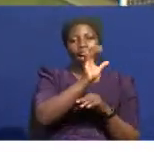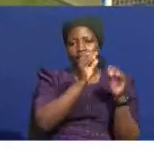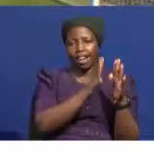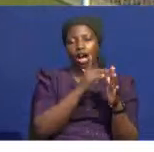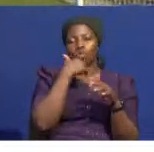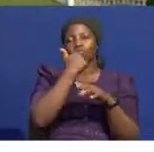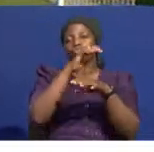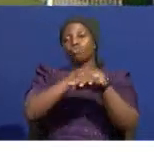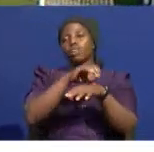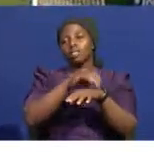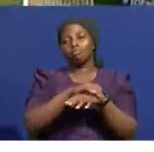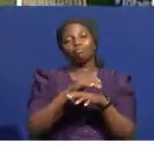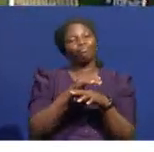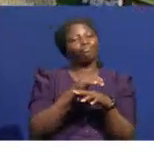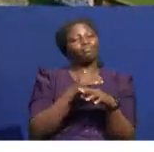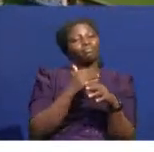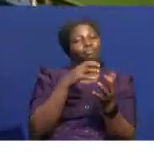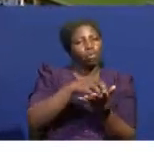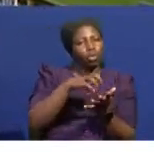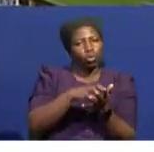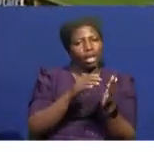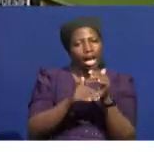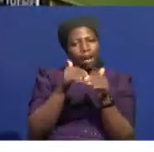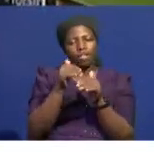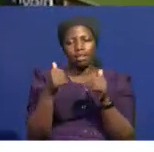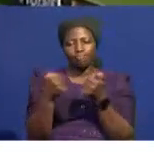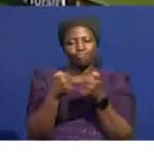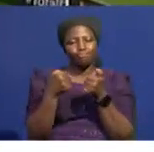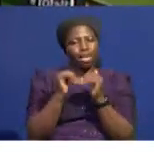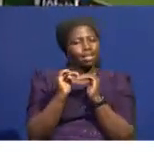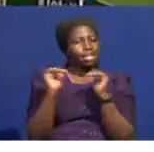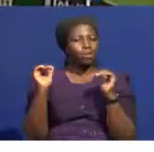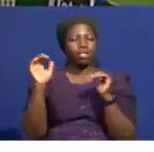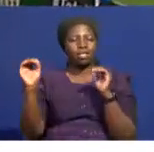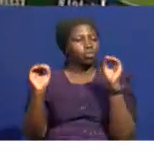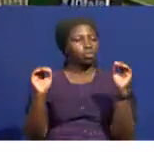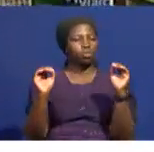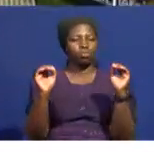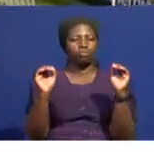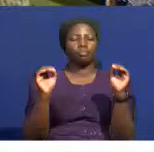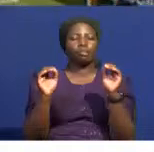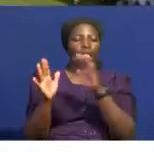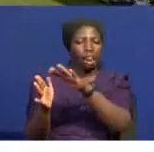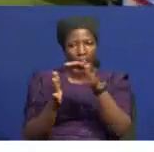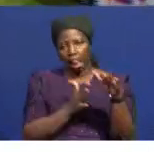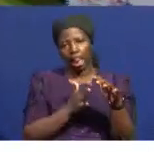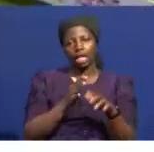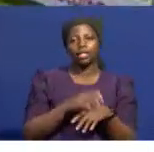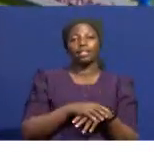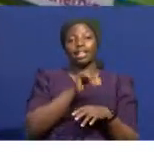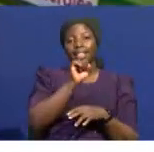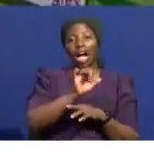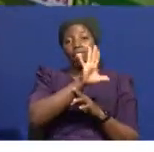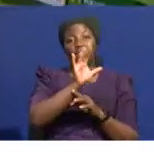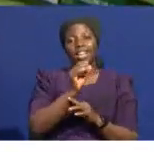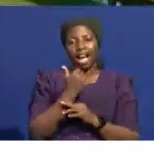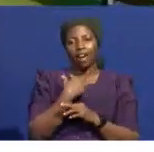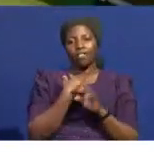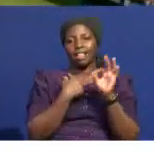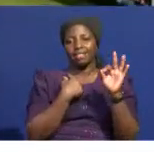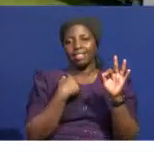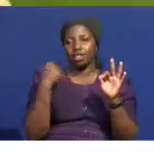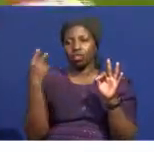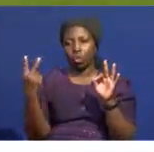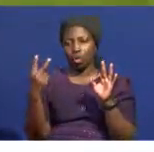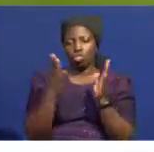the better of Yanga from the spot after playing to a 0-0 draw over two legs. Sundowns prevailed 3-2 through penalties